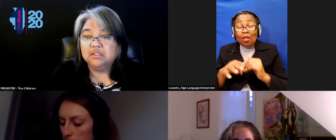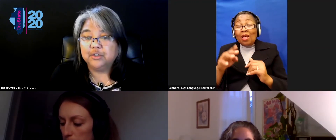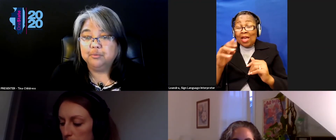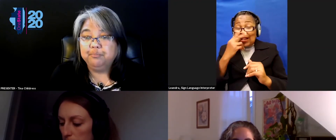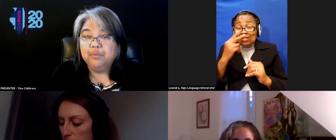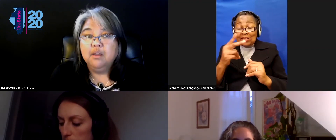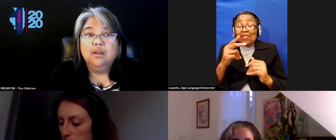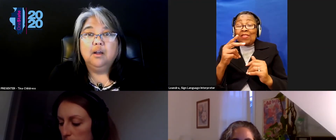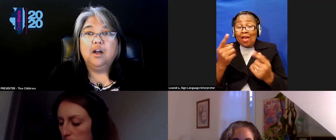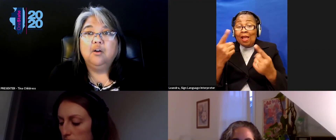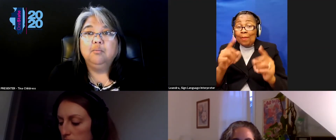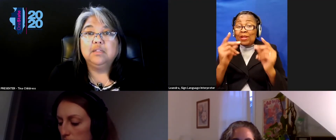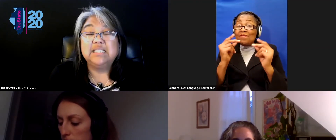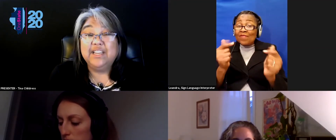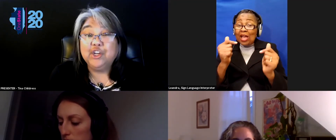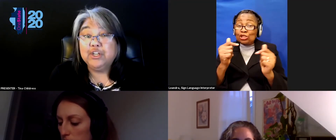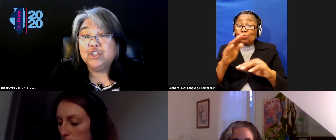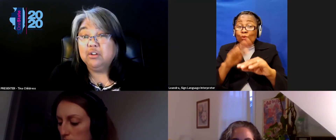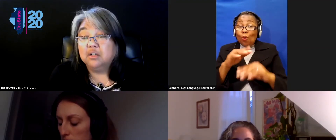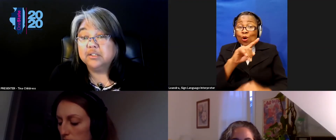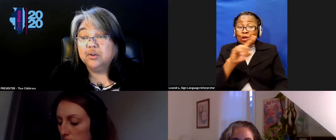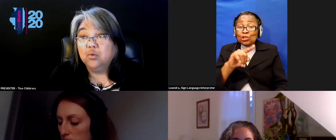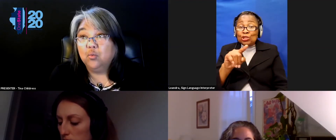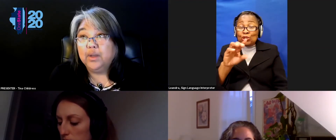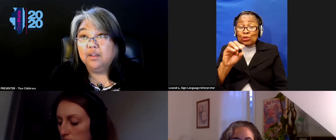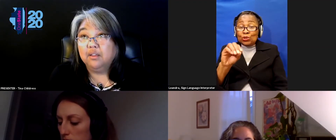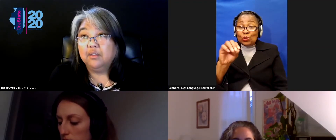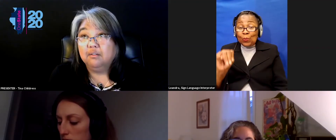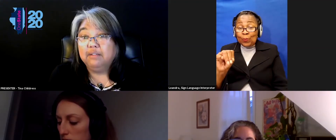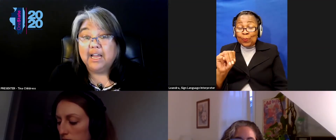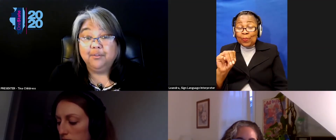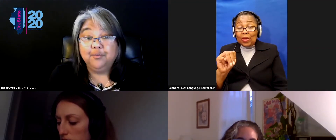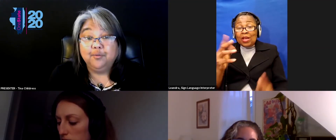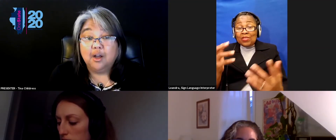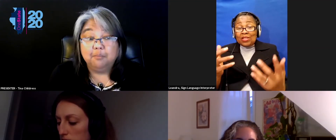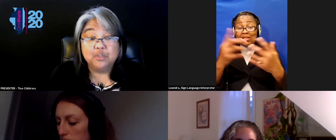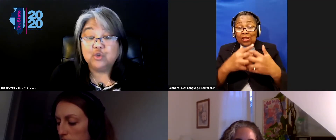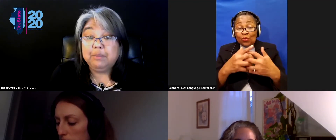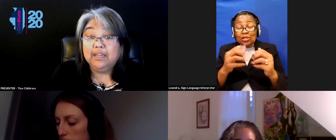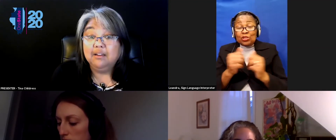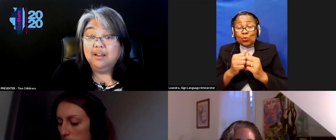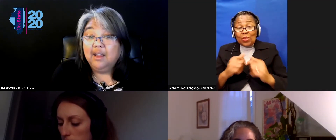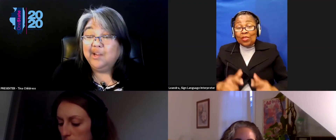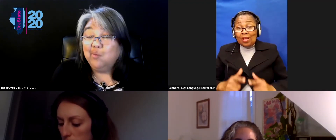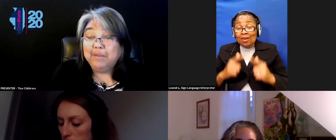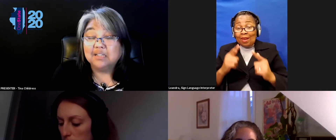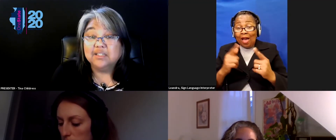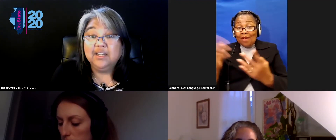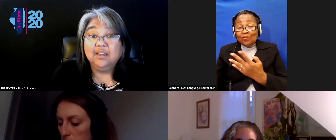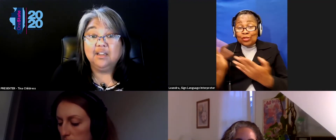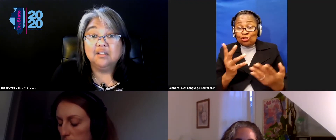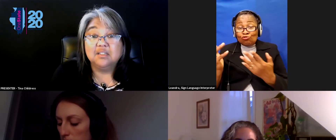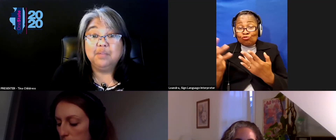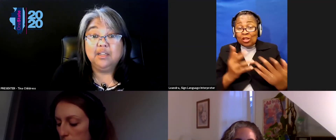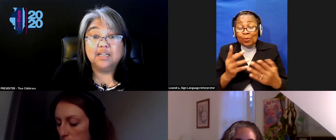on Zoom. This integration also with live streaming and